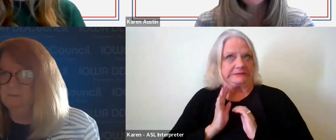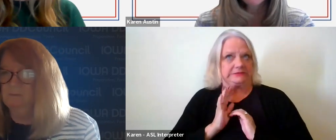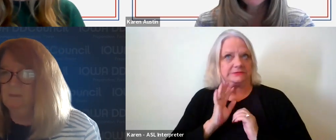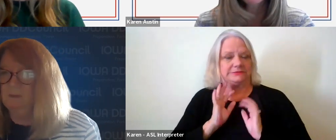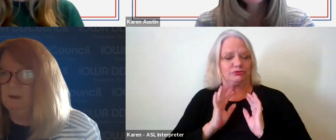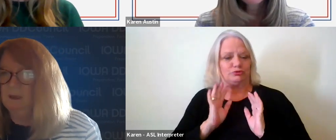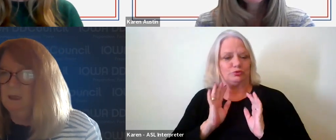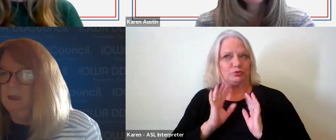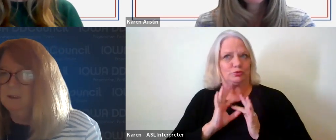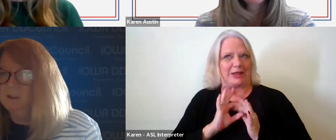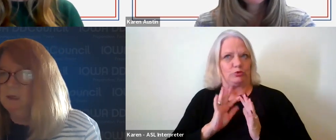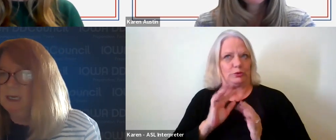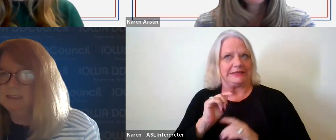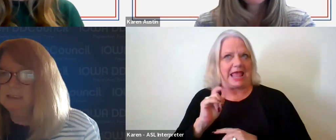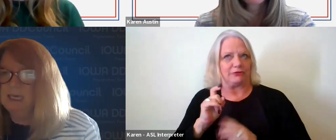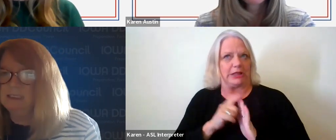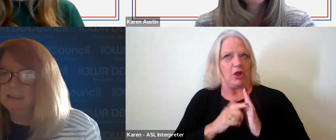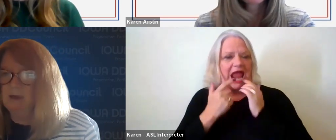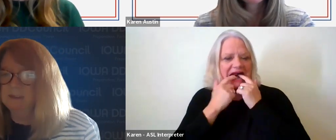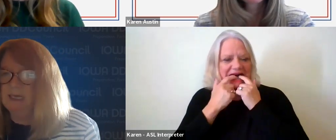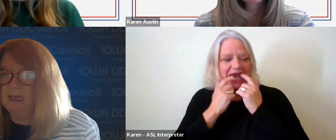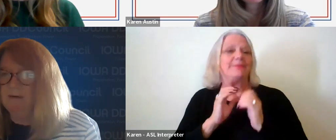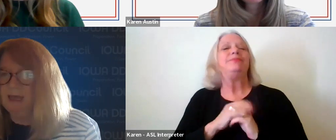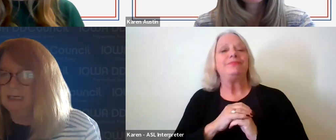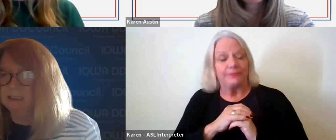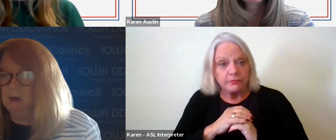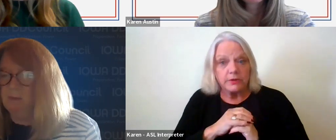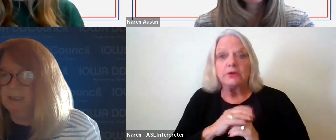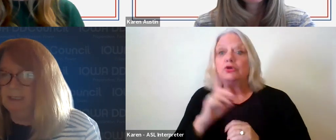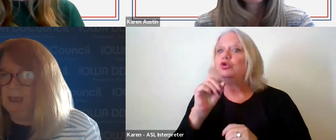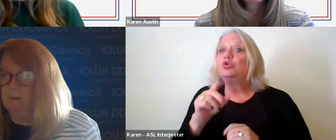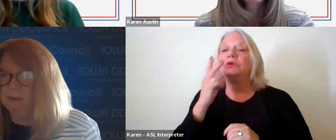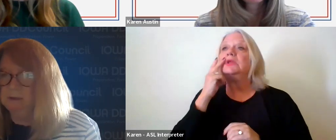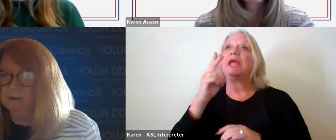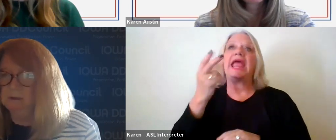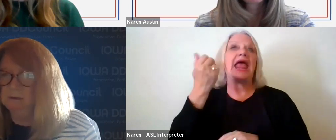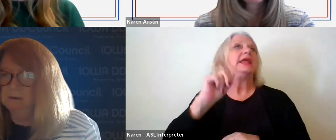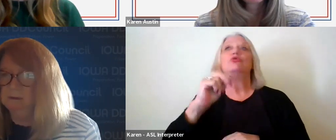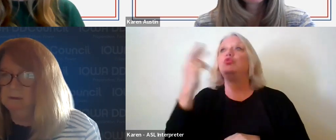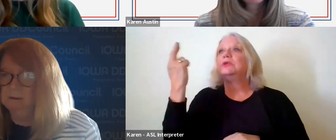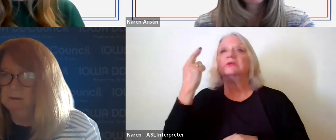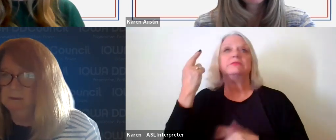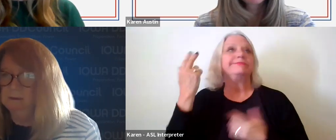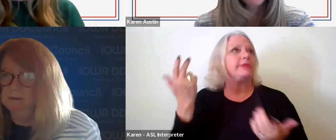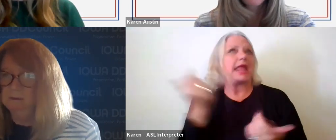advice there, so. Do you guys see any downside of any to open an account?